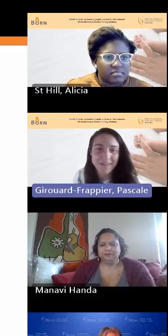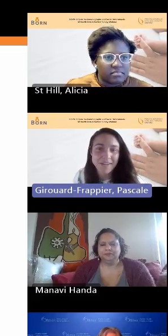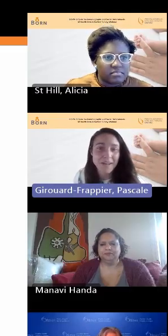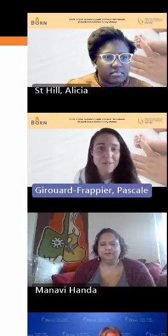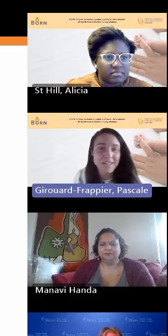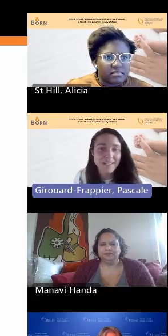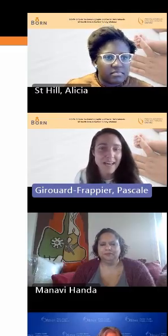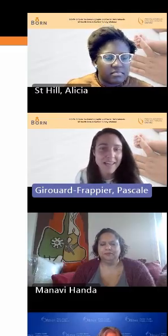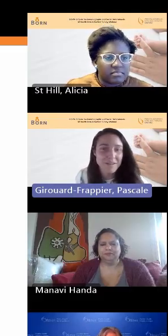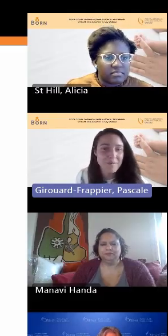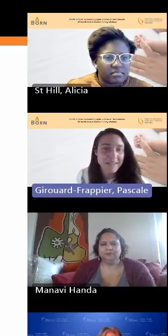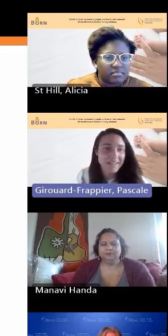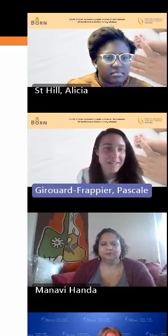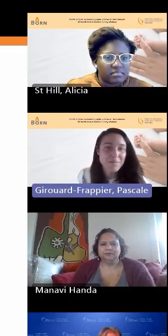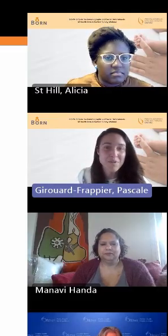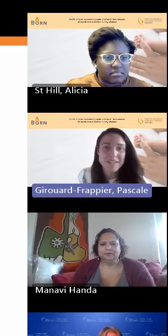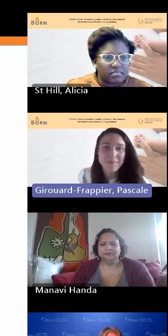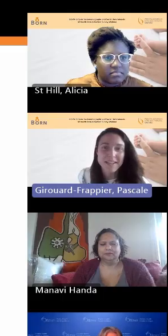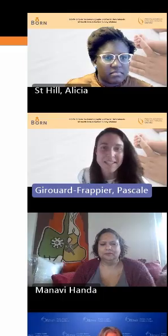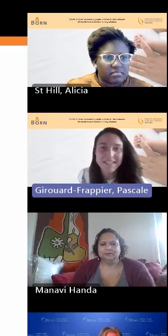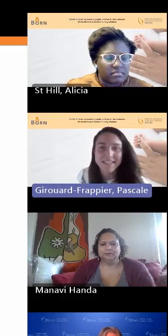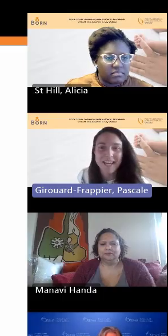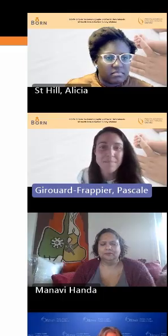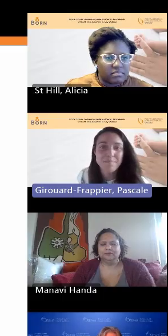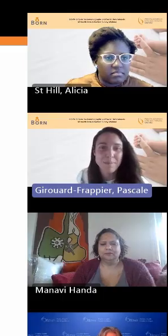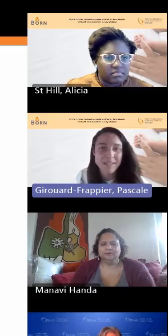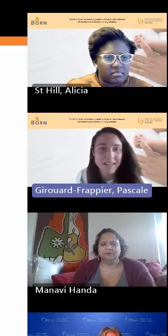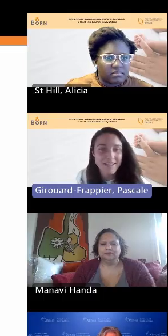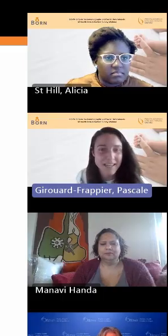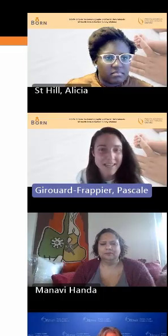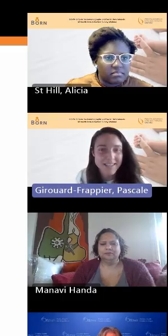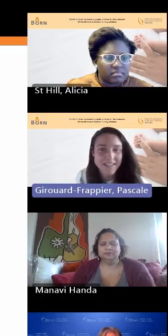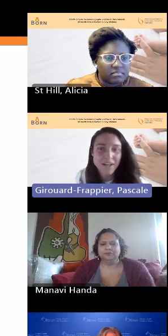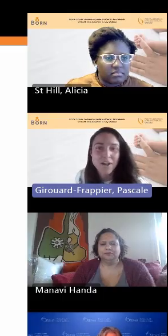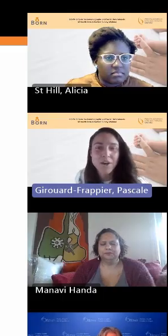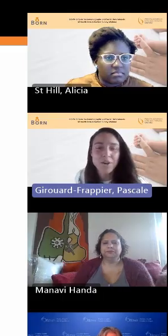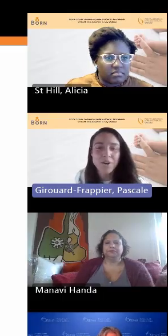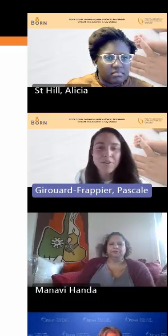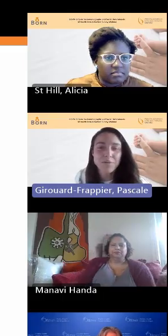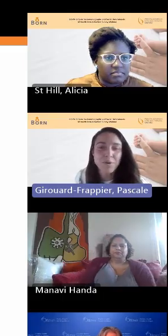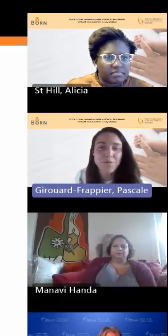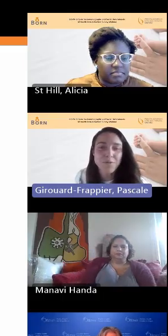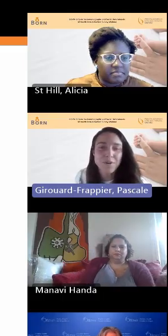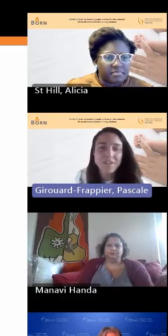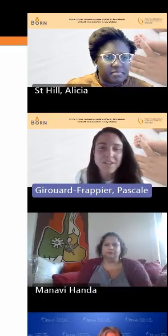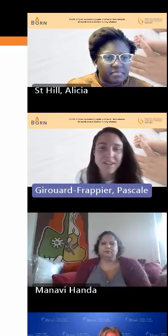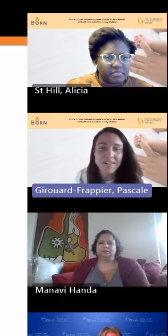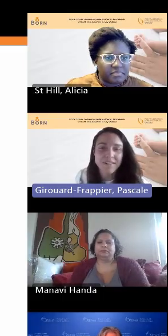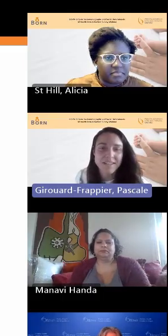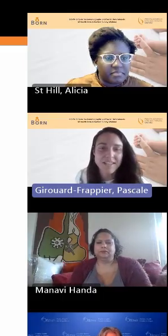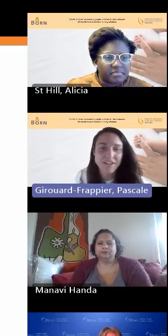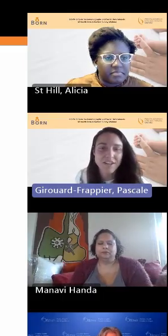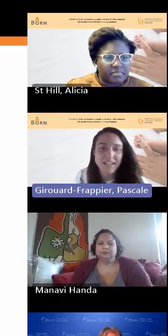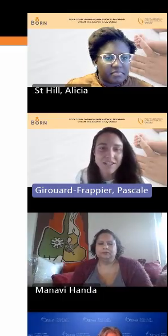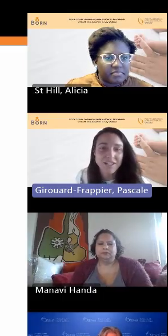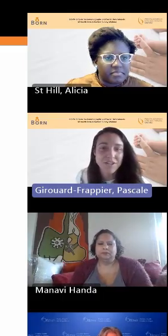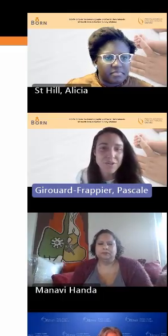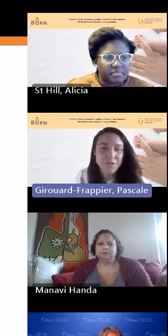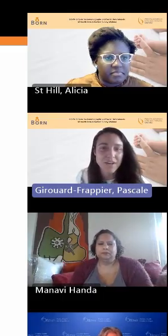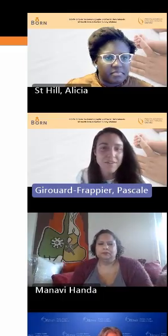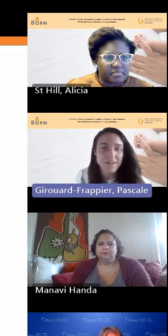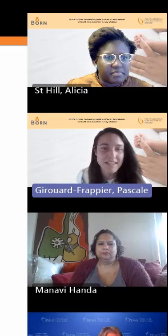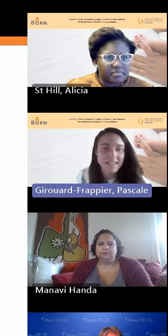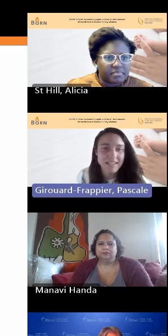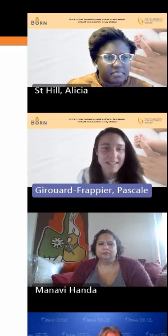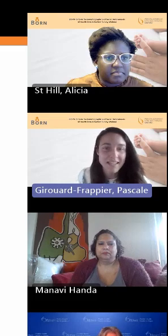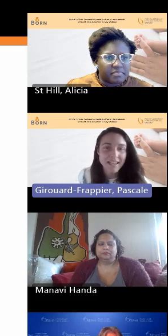working in health equity in academic, community-based, and public health settings. Her current role focuses on advancing the collection and